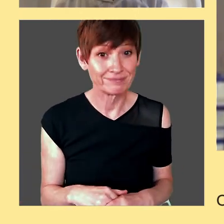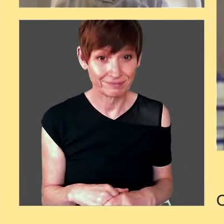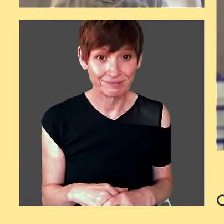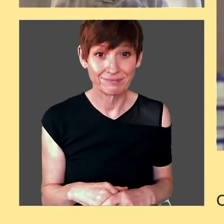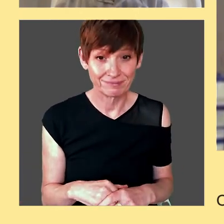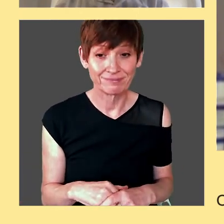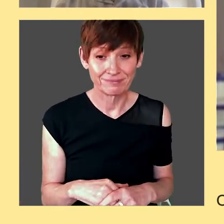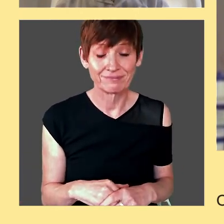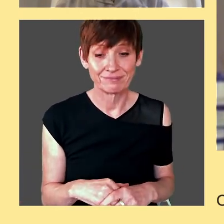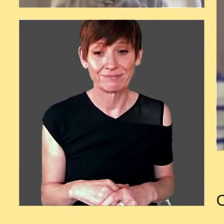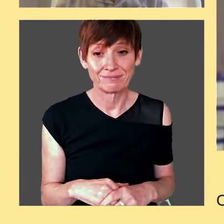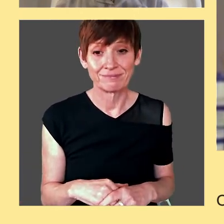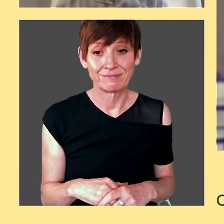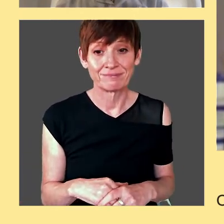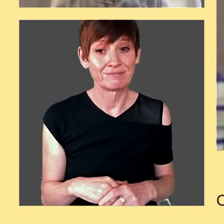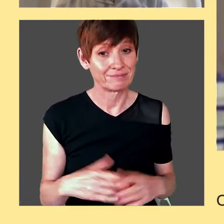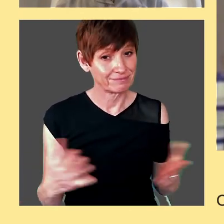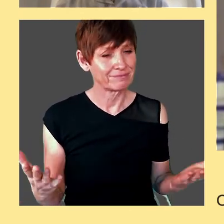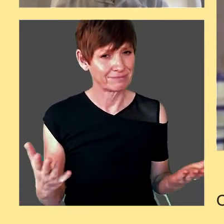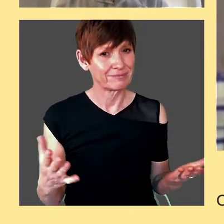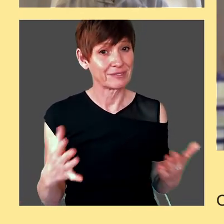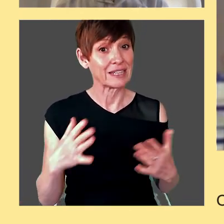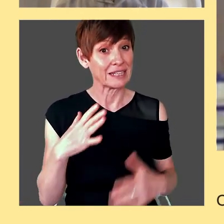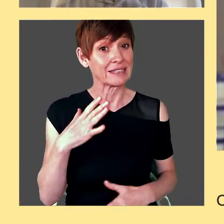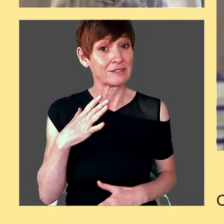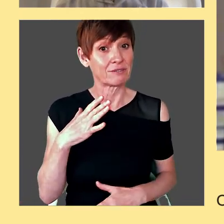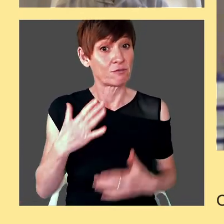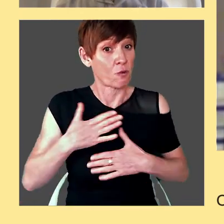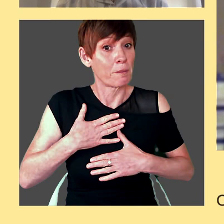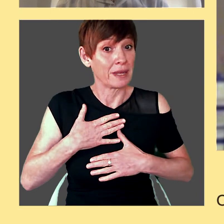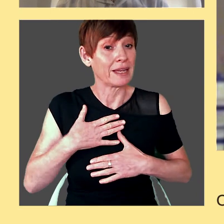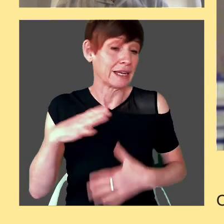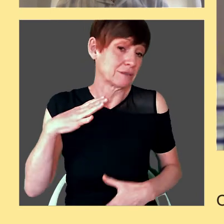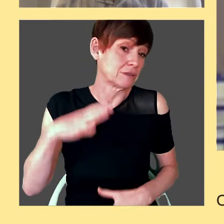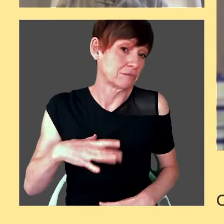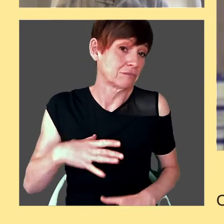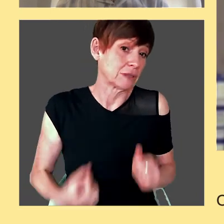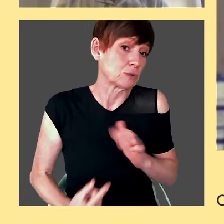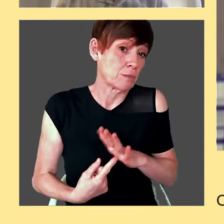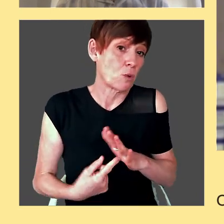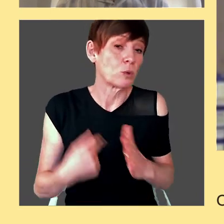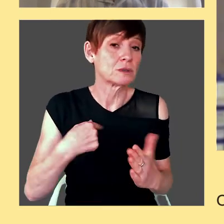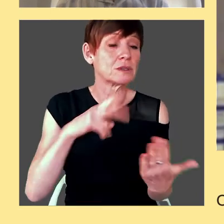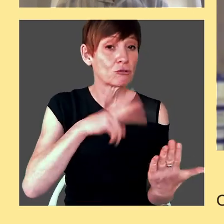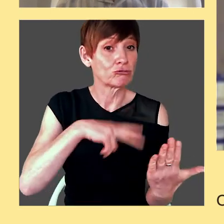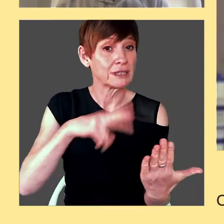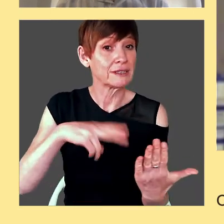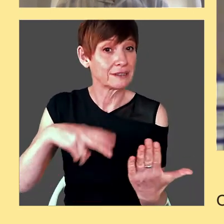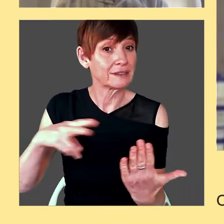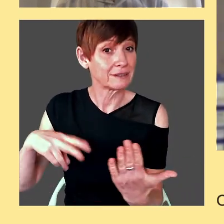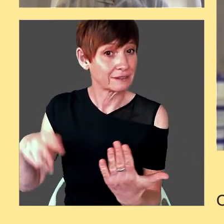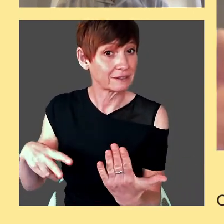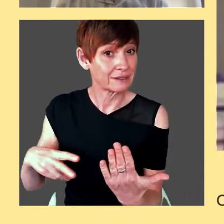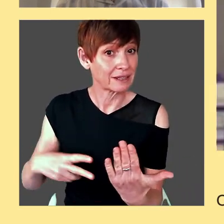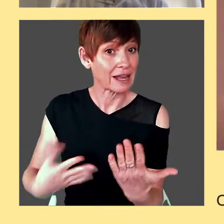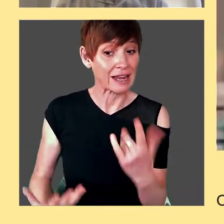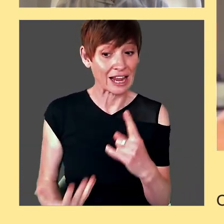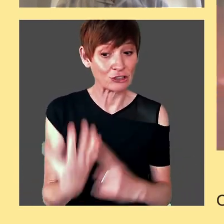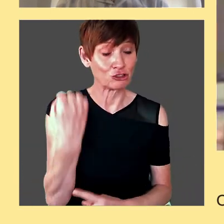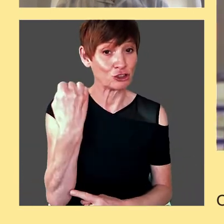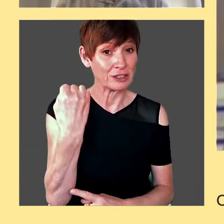because it was very necessary for myself, and I achieved a lot of